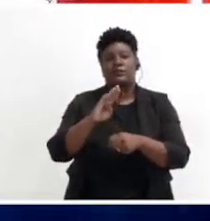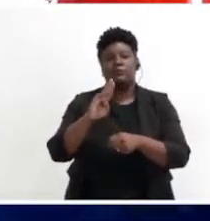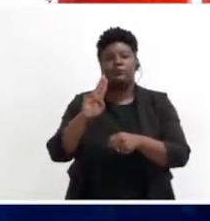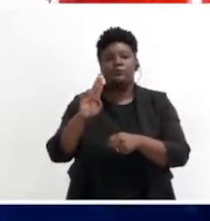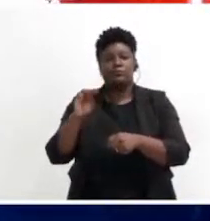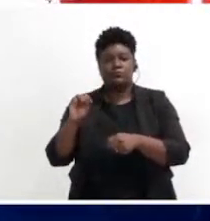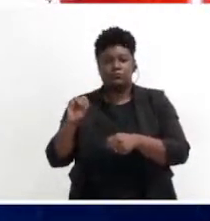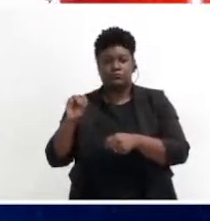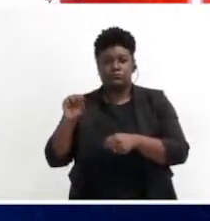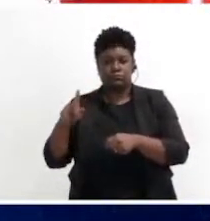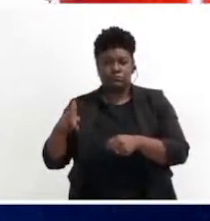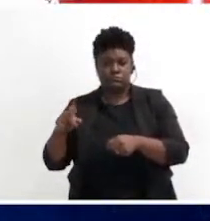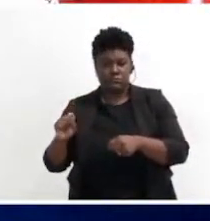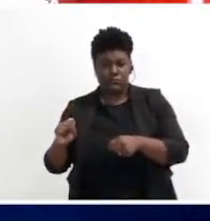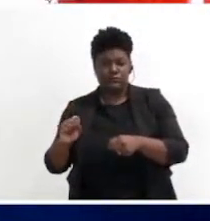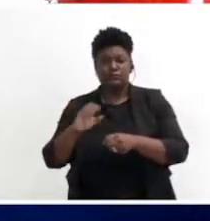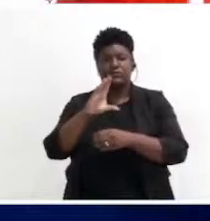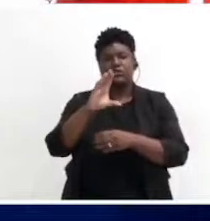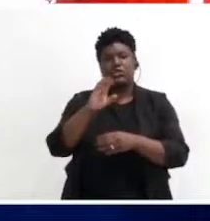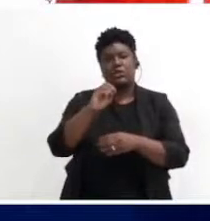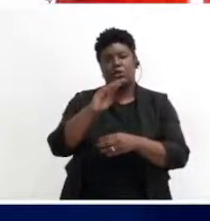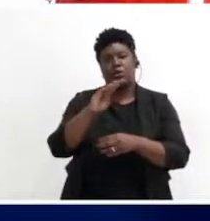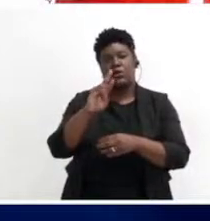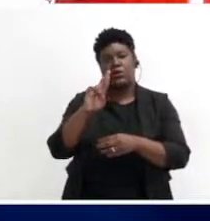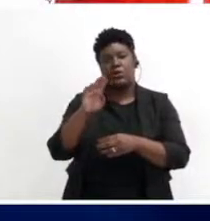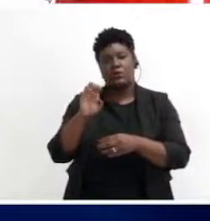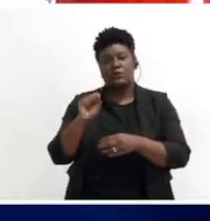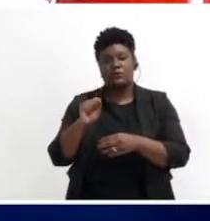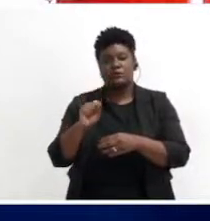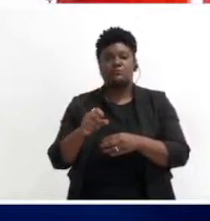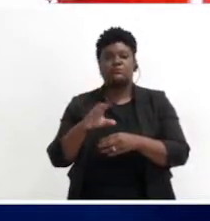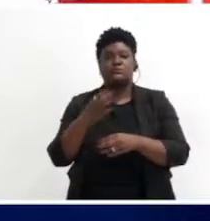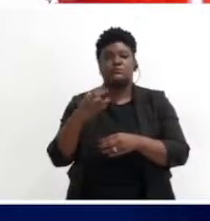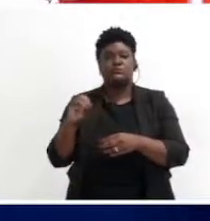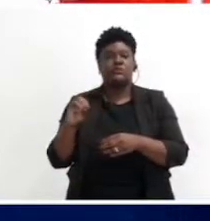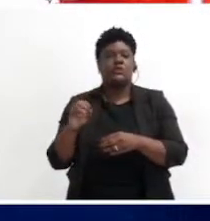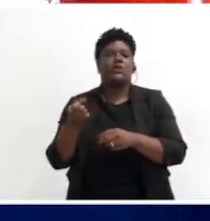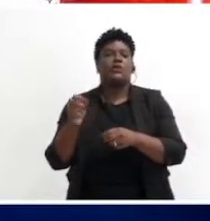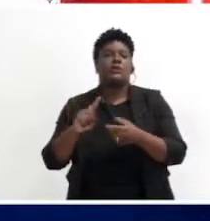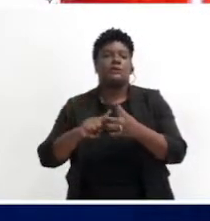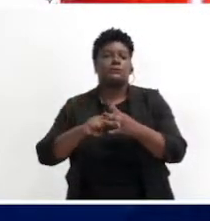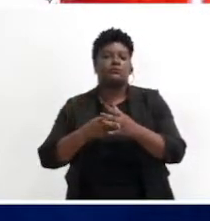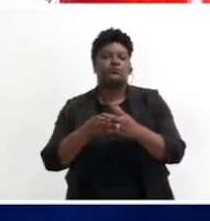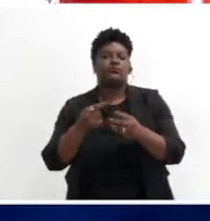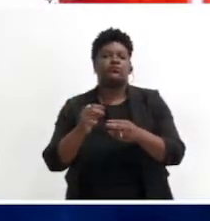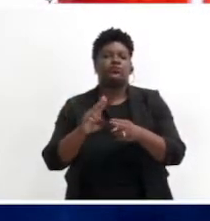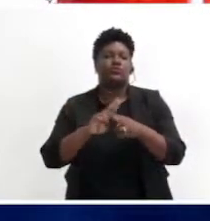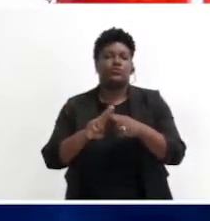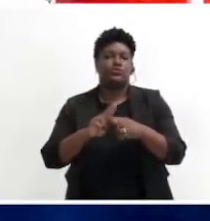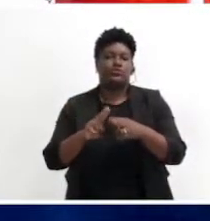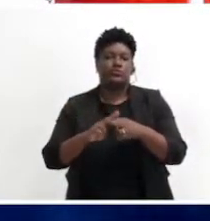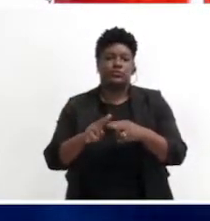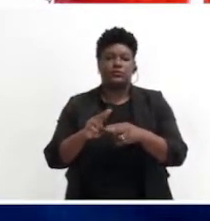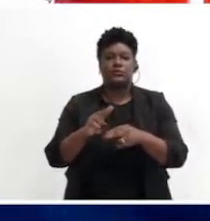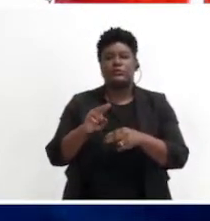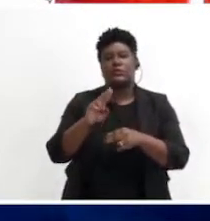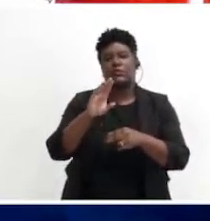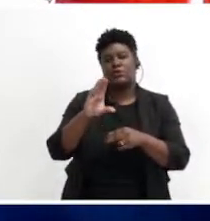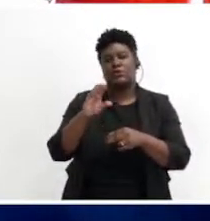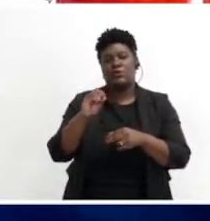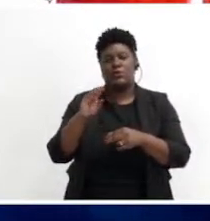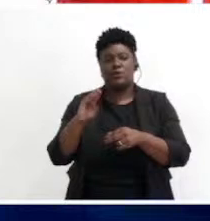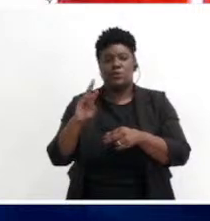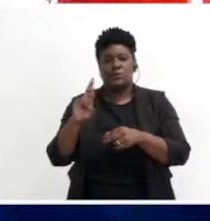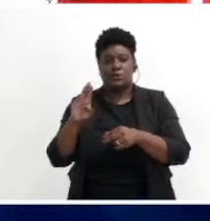picked up on it. But what drove them to adopt copper pillar bumps was that they could get much better thermal performance than with